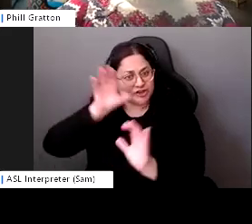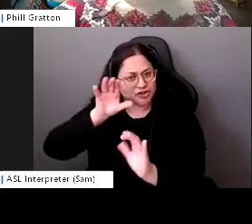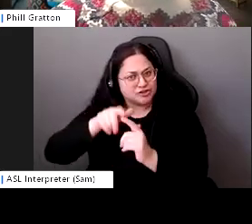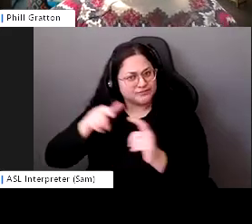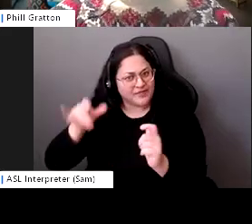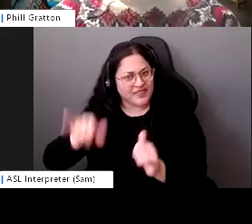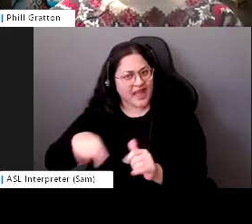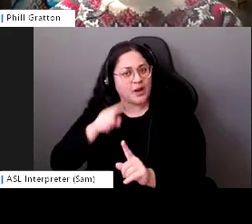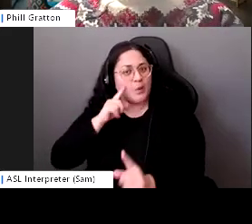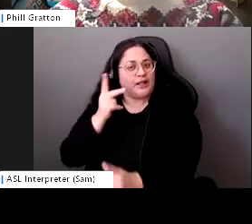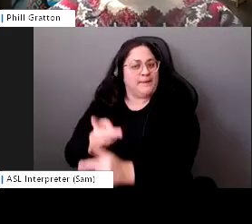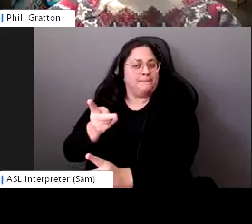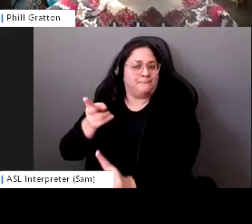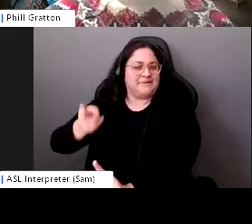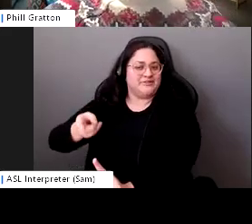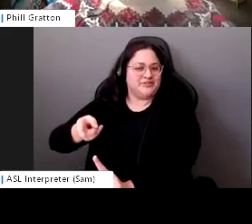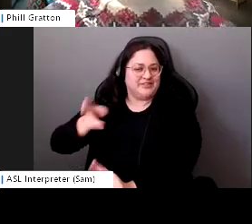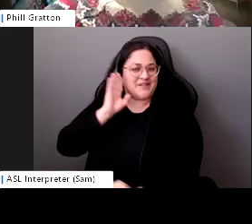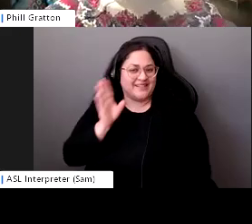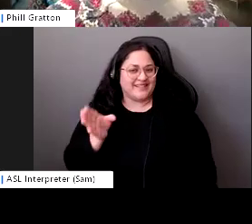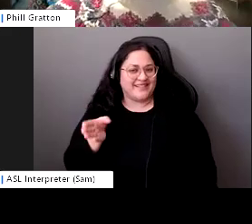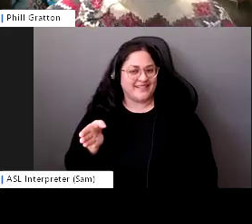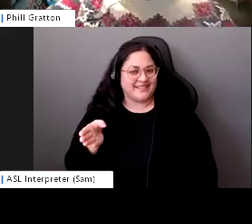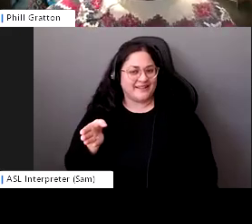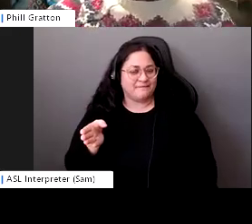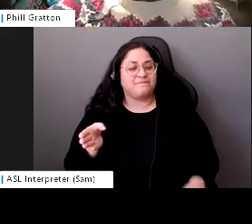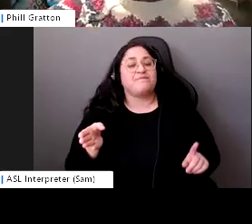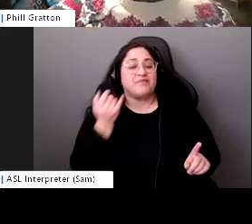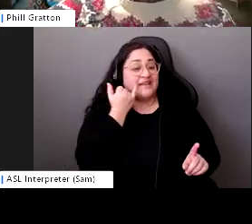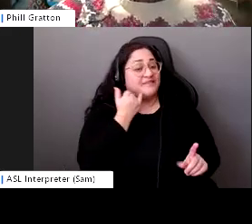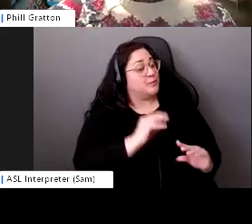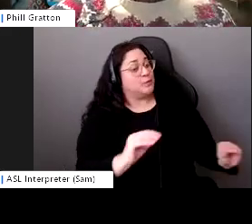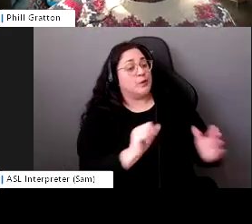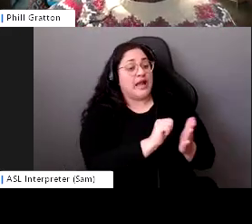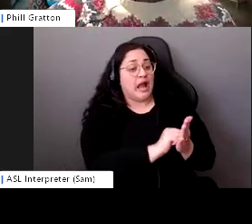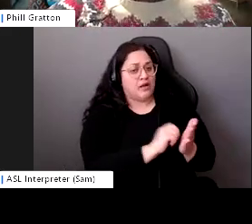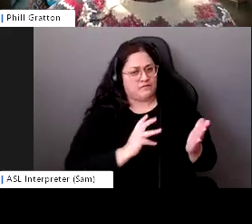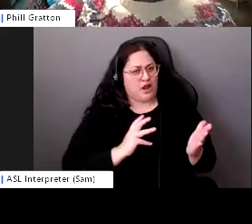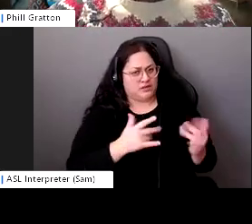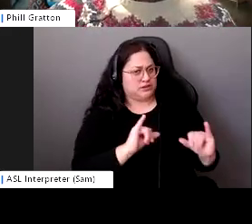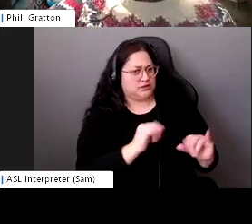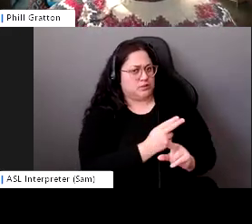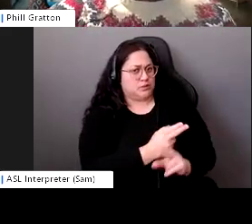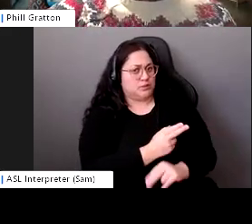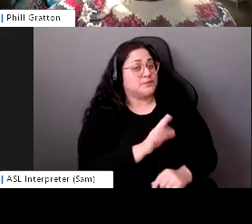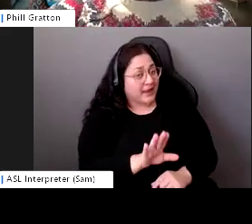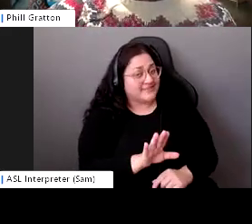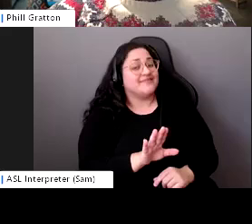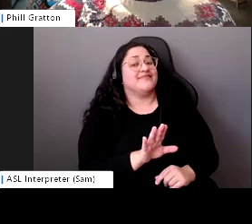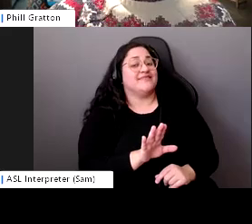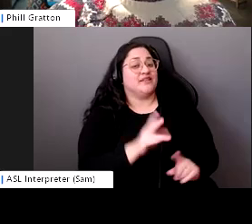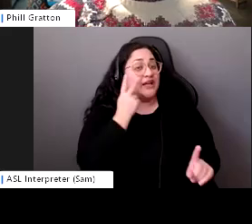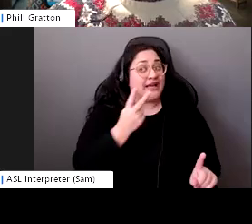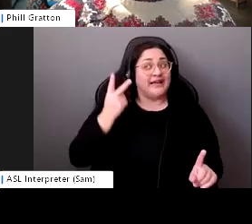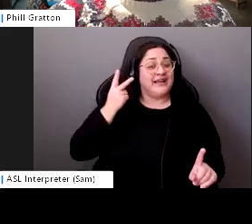that Phil will show you later is I've looked up recipes, for example. And if I find a good one, I might want to go back to it